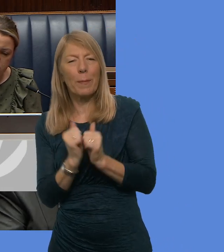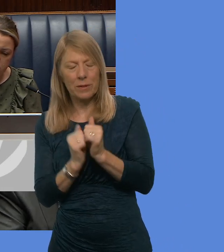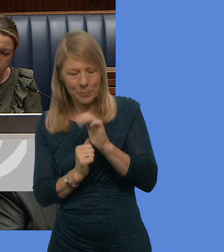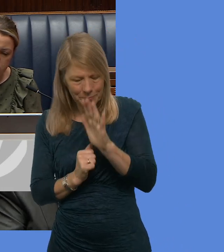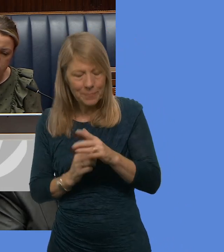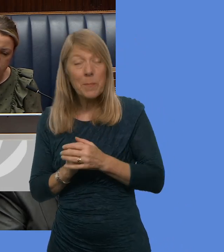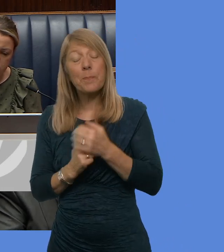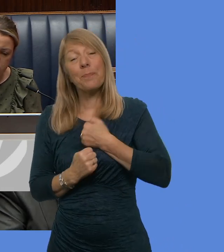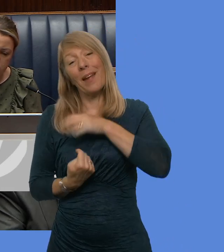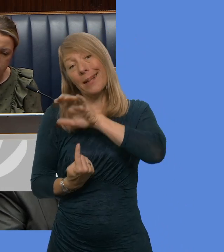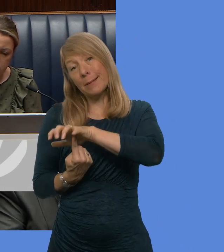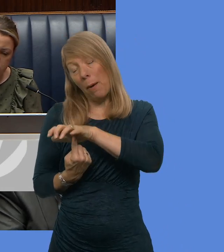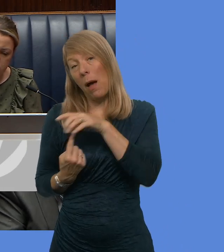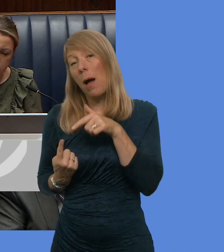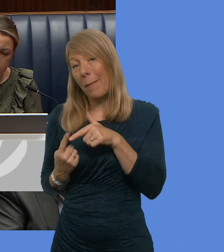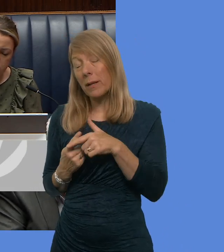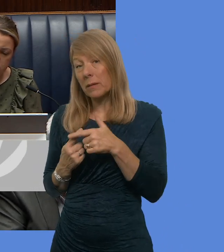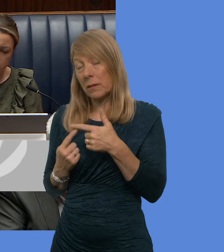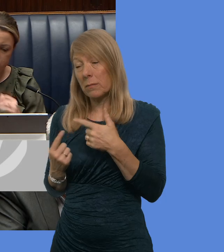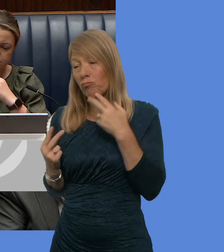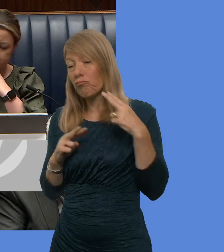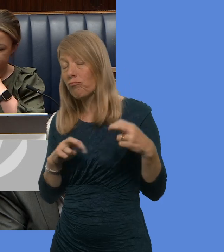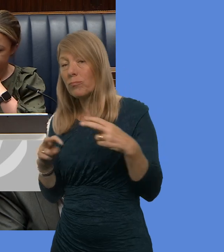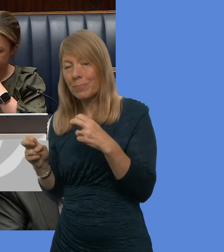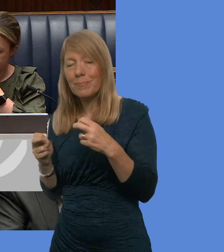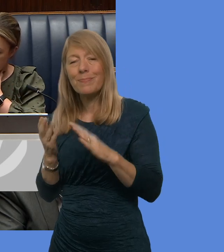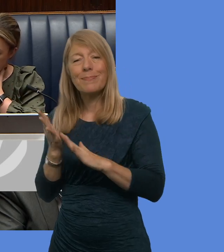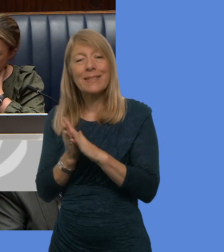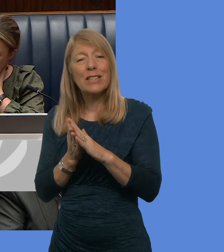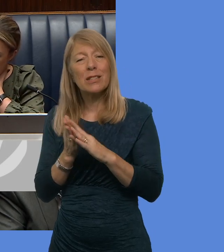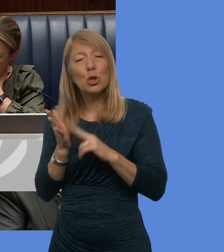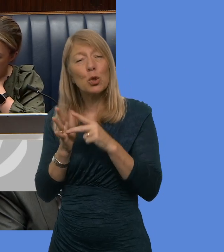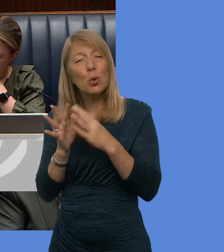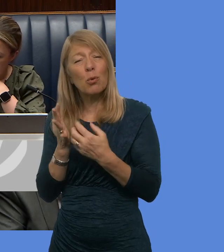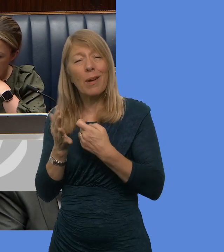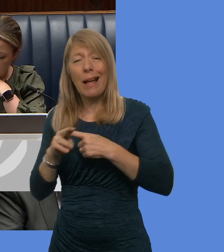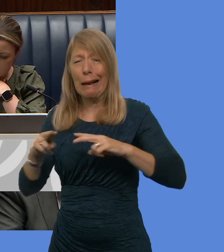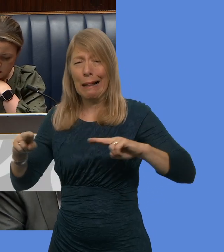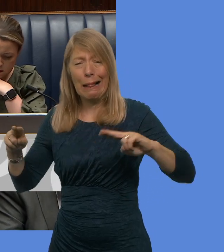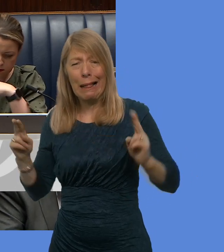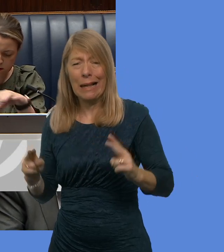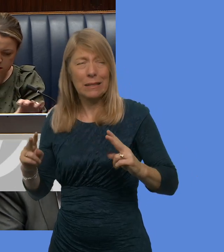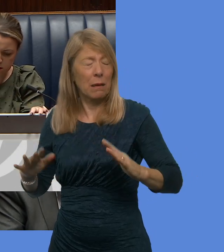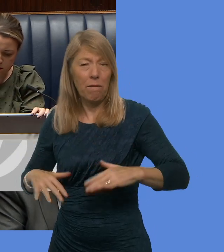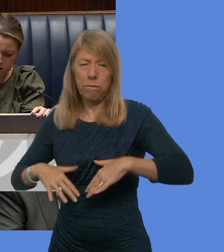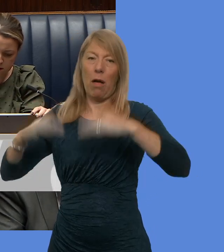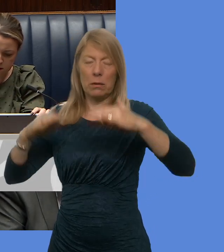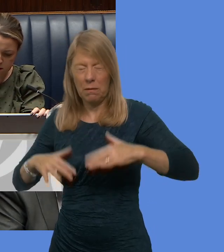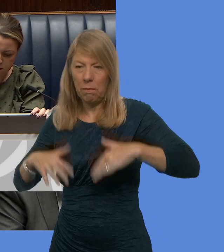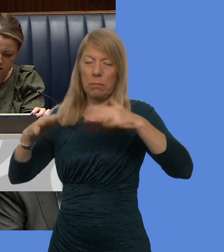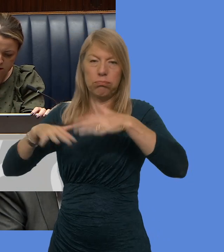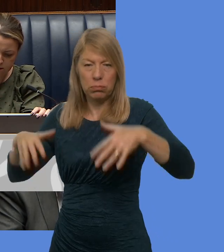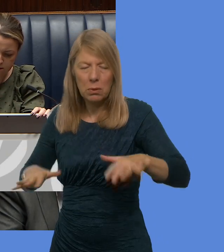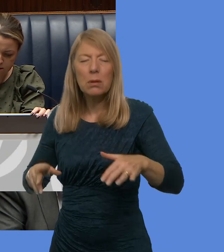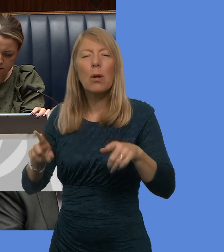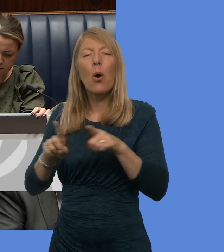flood alleviation measures to reduce flood risk in Newry. The project team are also currently engaging with Newry, Mourne and Down